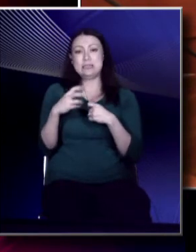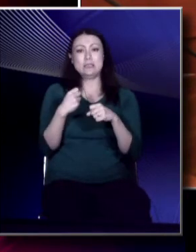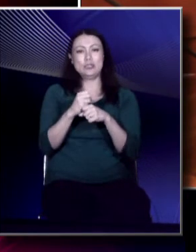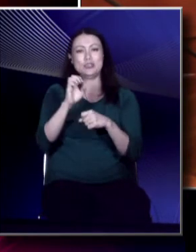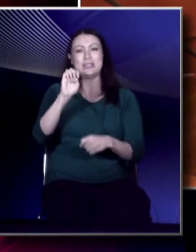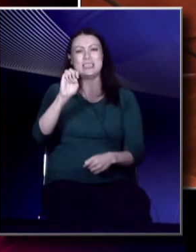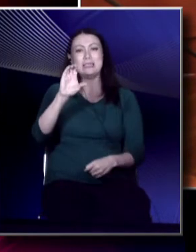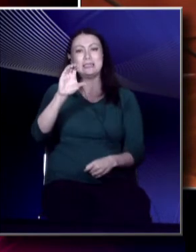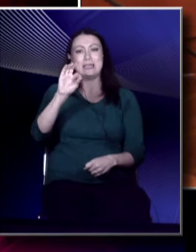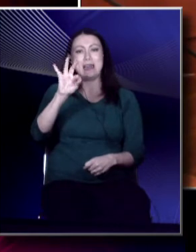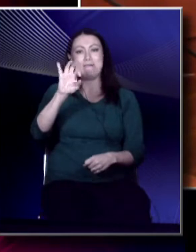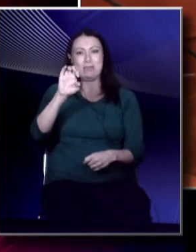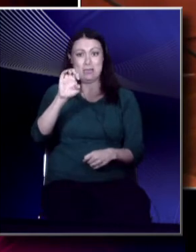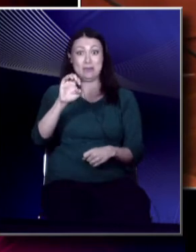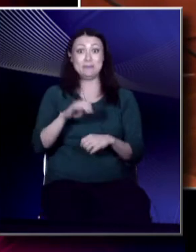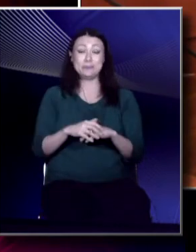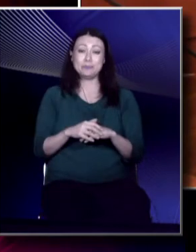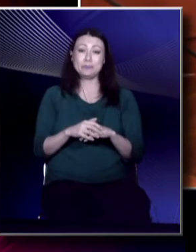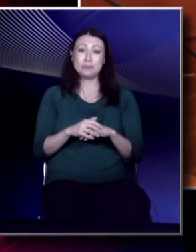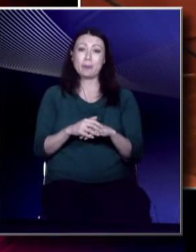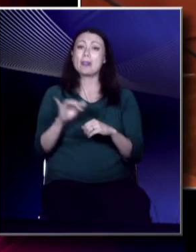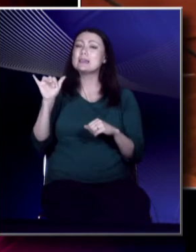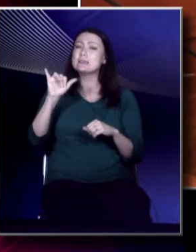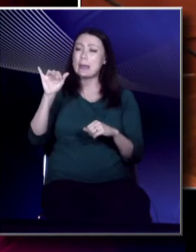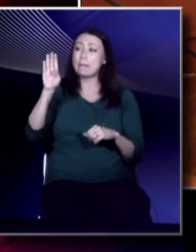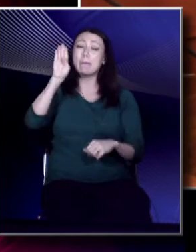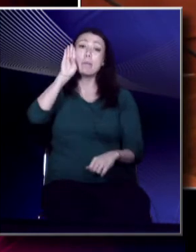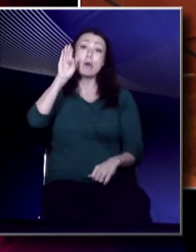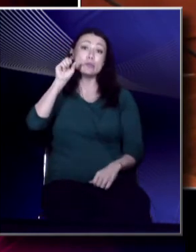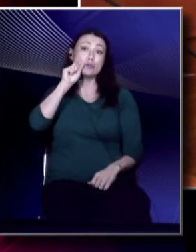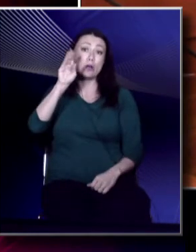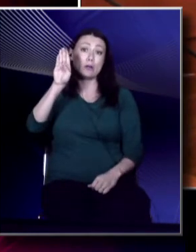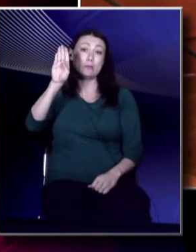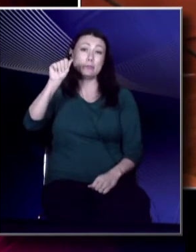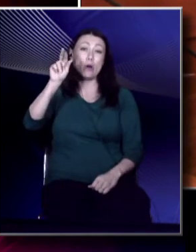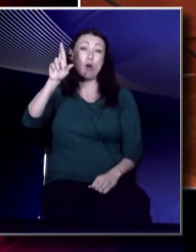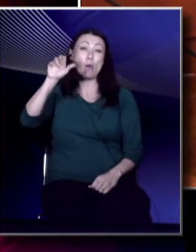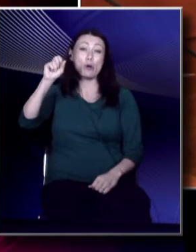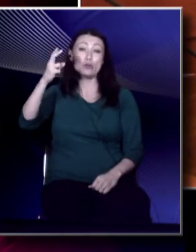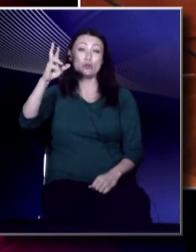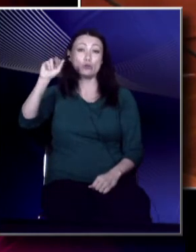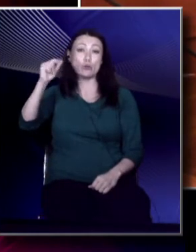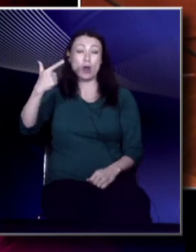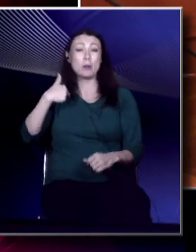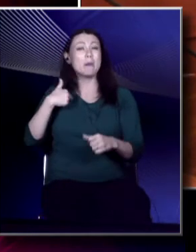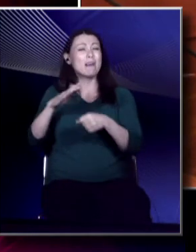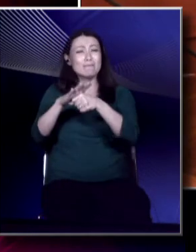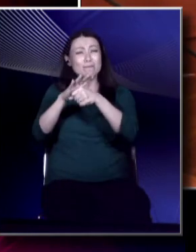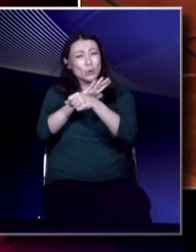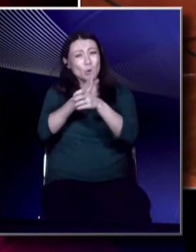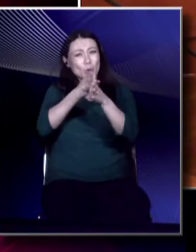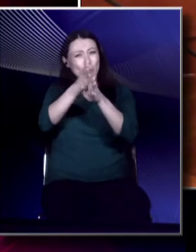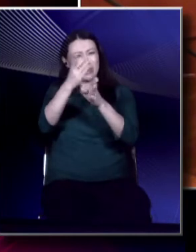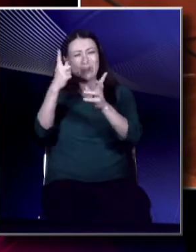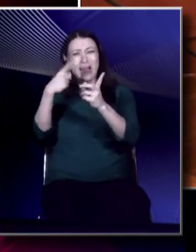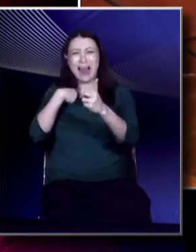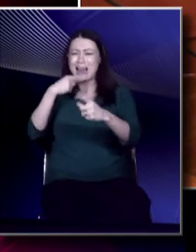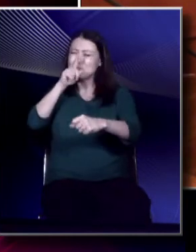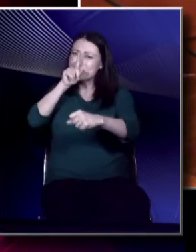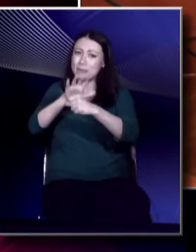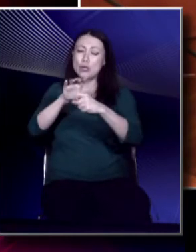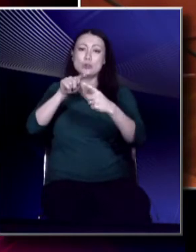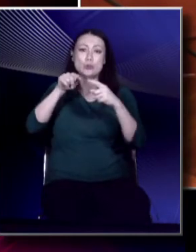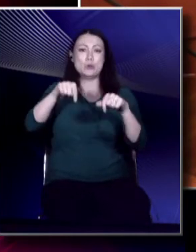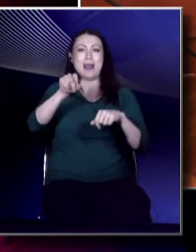with the ECFE for 6 years, and like Barbara Schrag, I've dedicated my entire career to ASDB and the mission